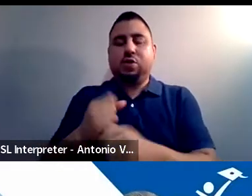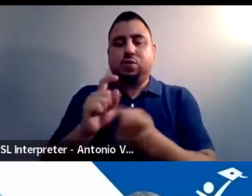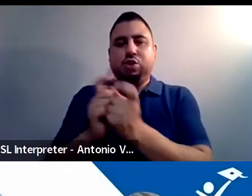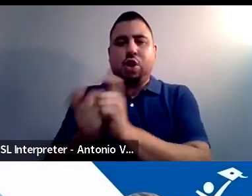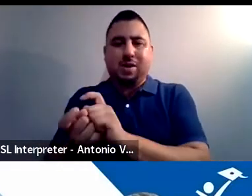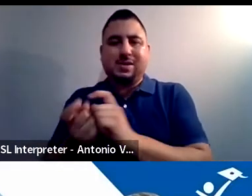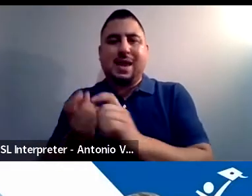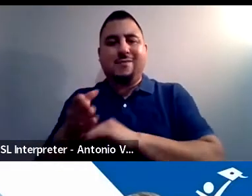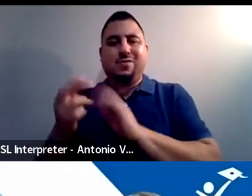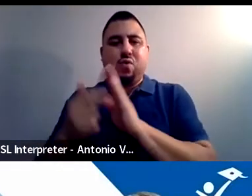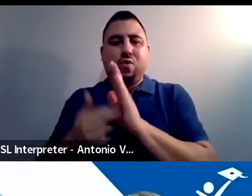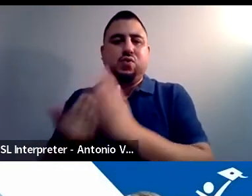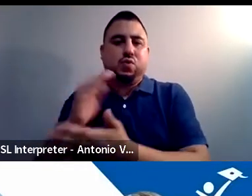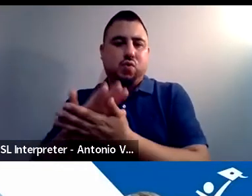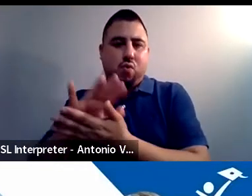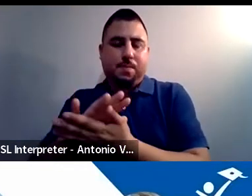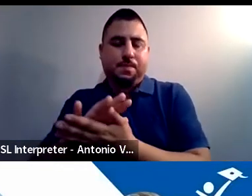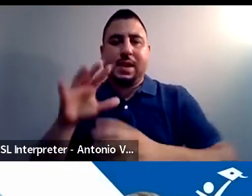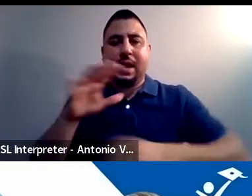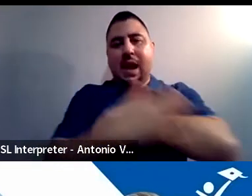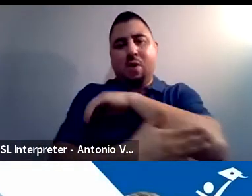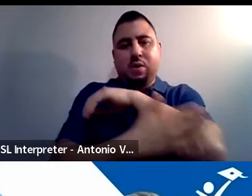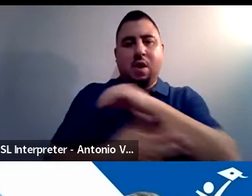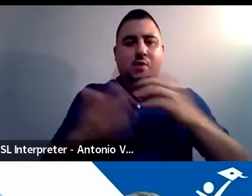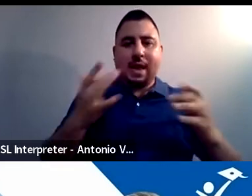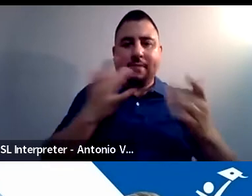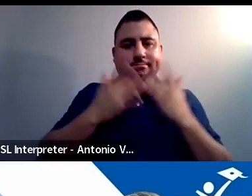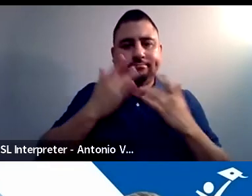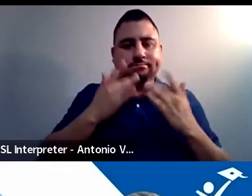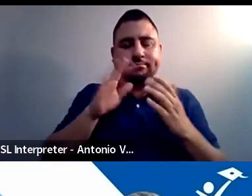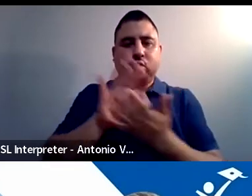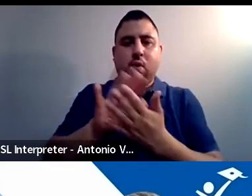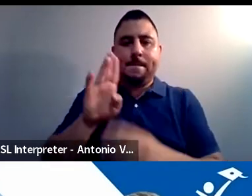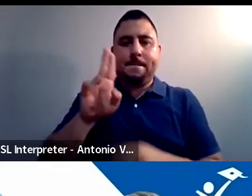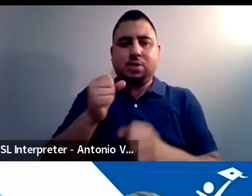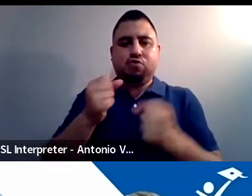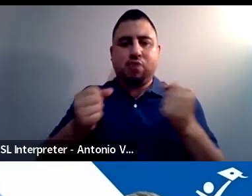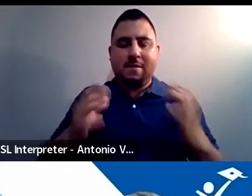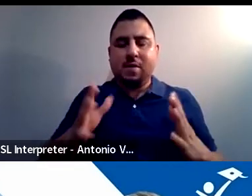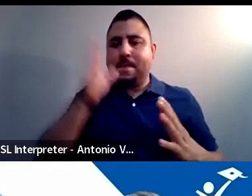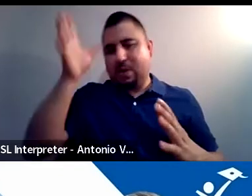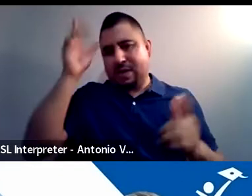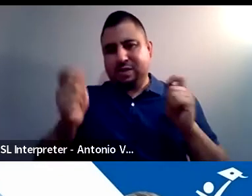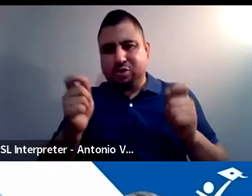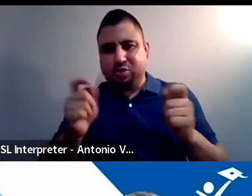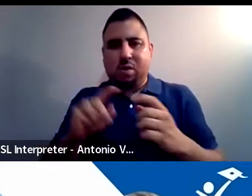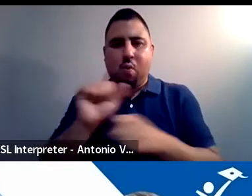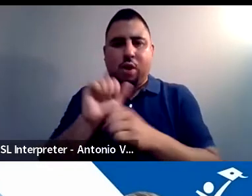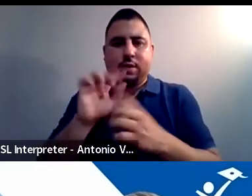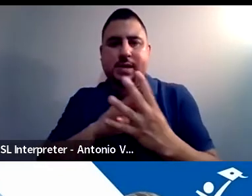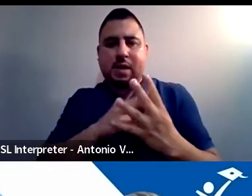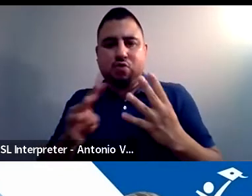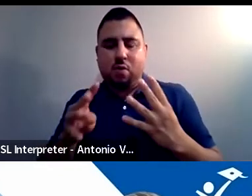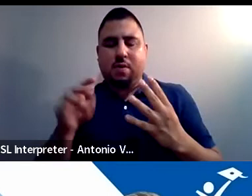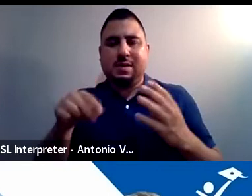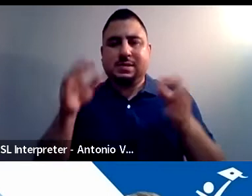he was enrolled in a new school. The county already has a shortage of school bus drivers. Parents will have to make adjustments to their work schedules.